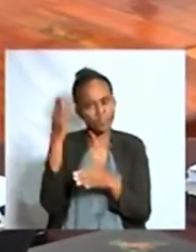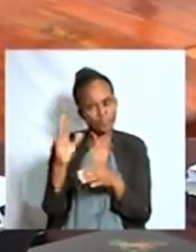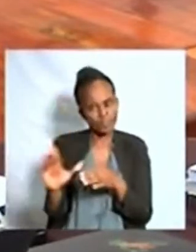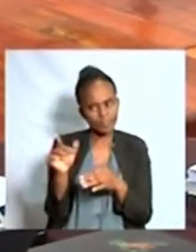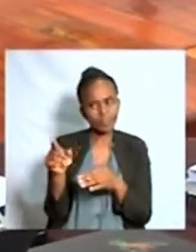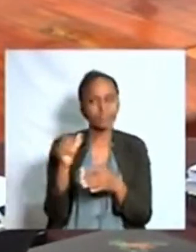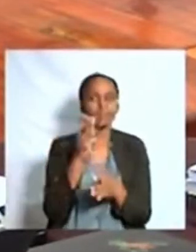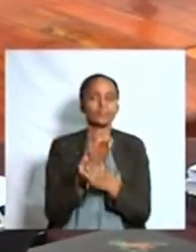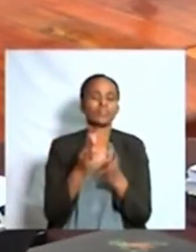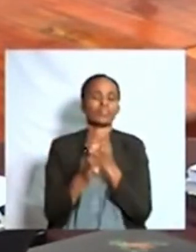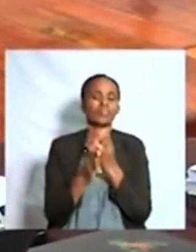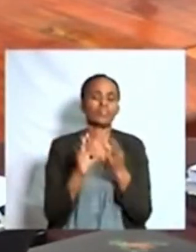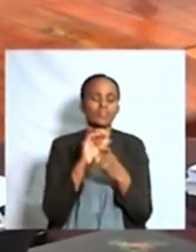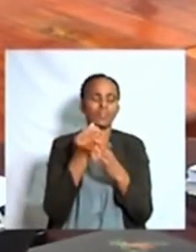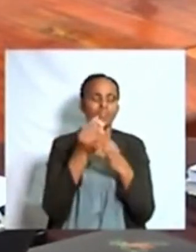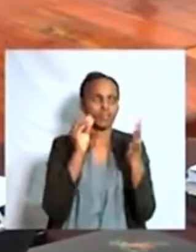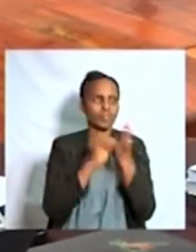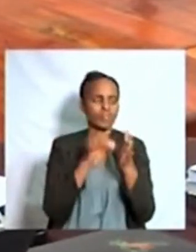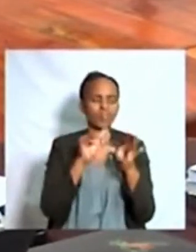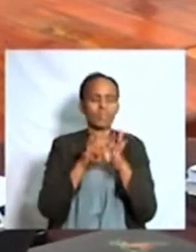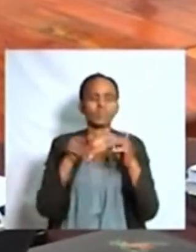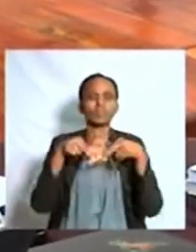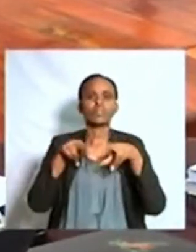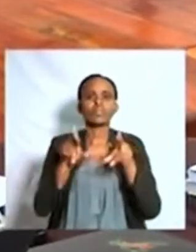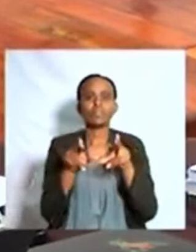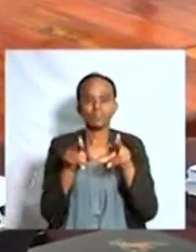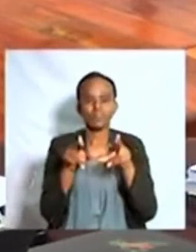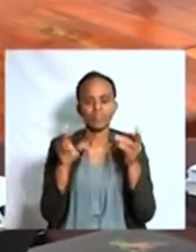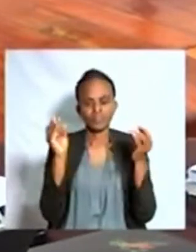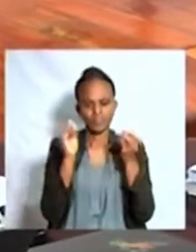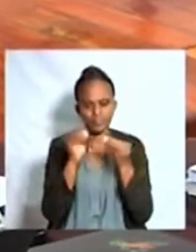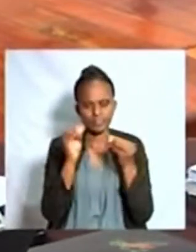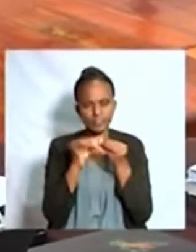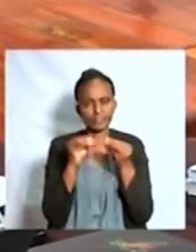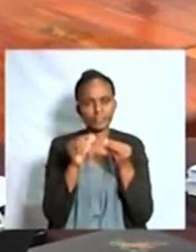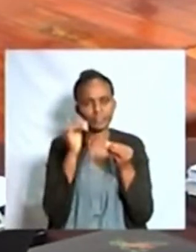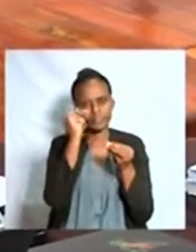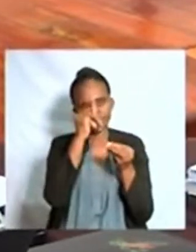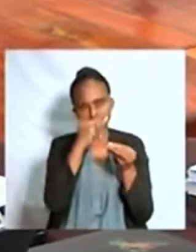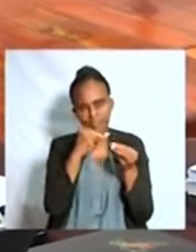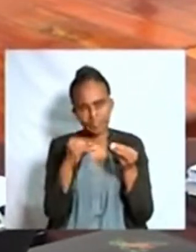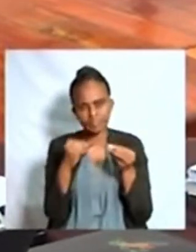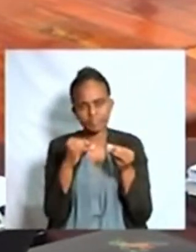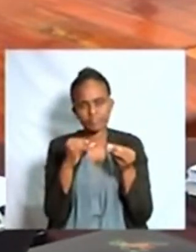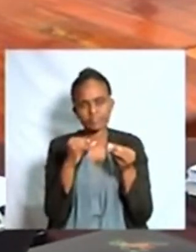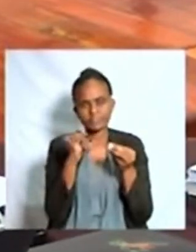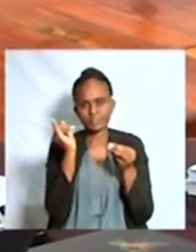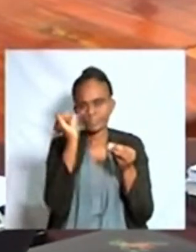built or placed in the road reserves. Further, the design of the